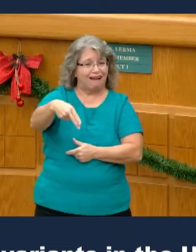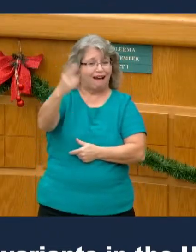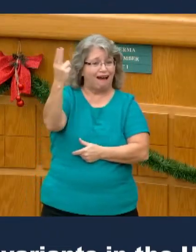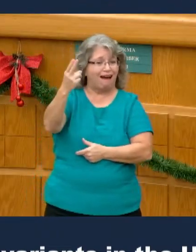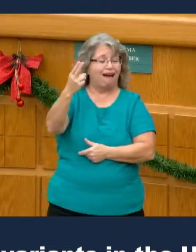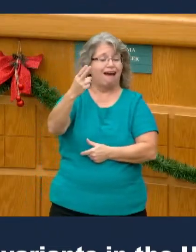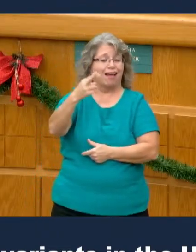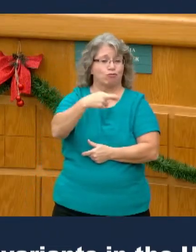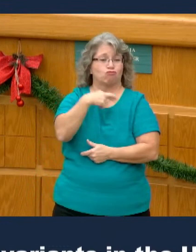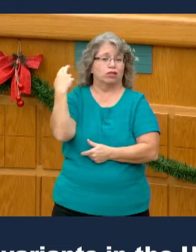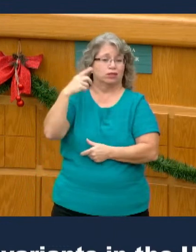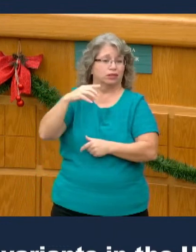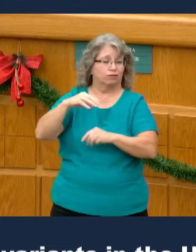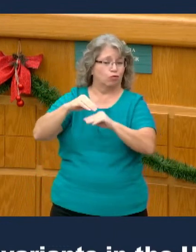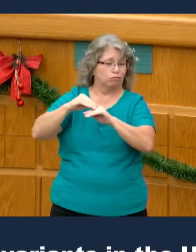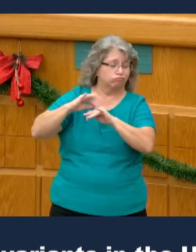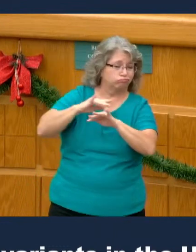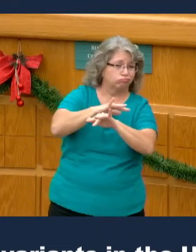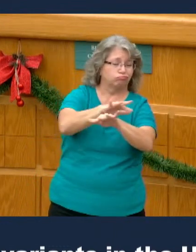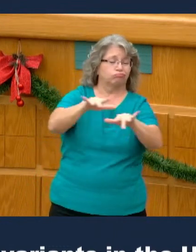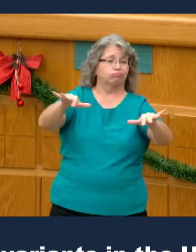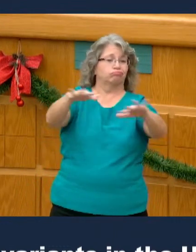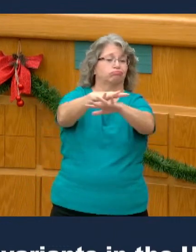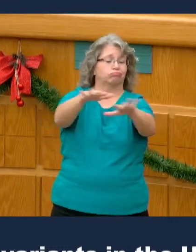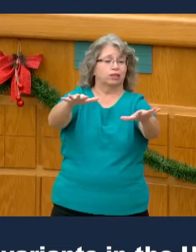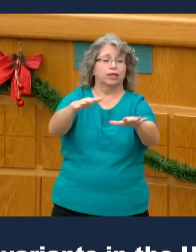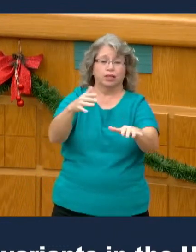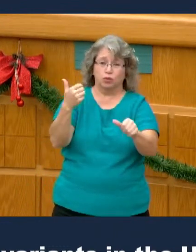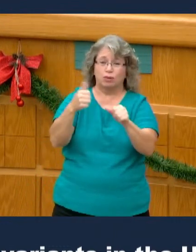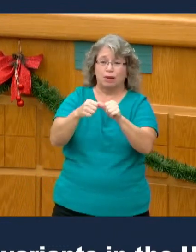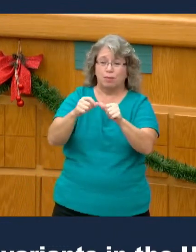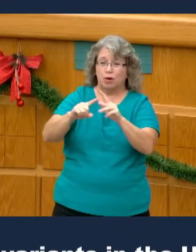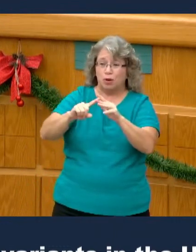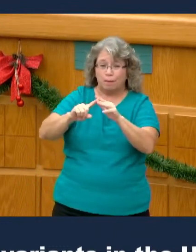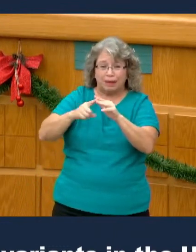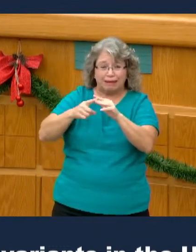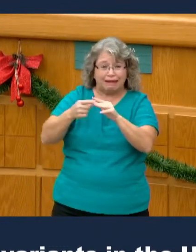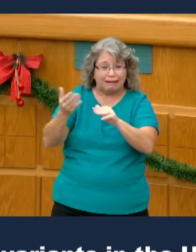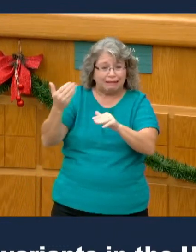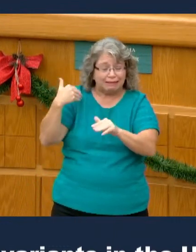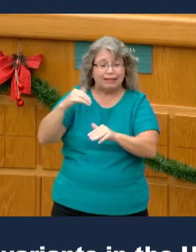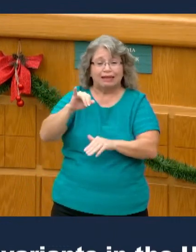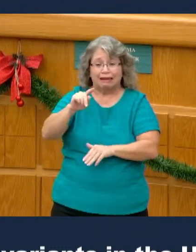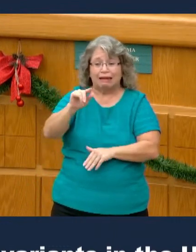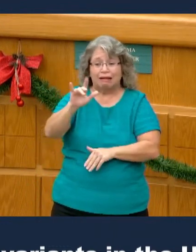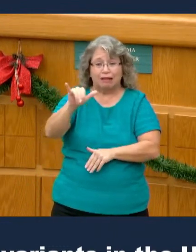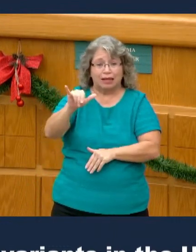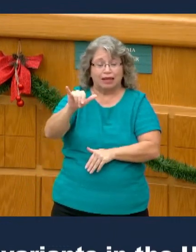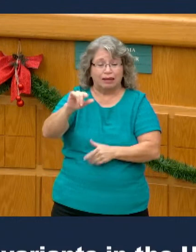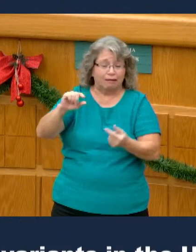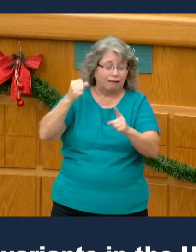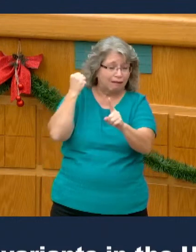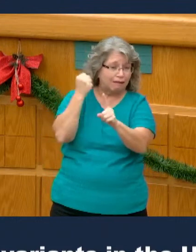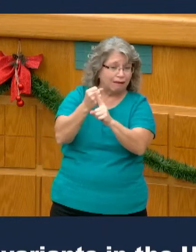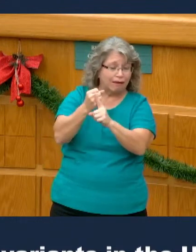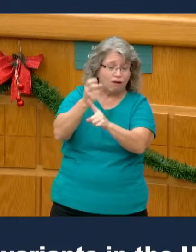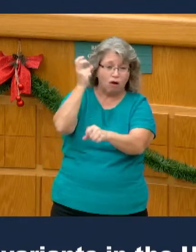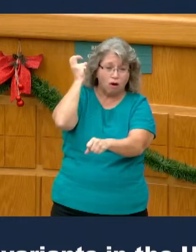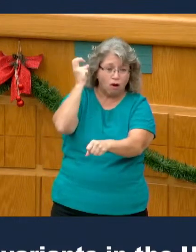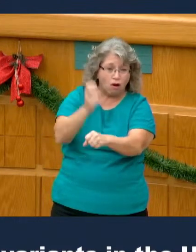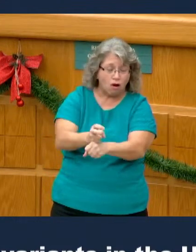in the pandemic, Italy was hit pretty hard. So, those folks have some immunity. Some of them have some